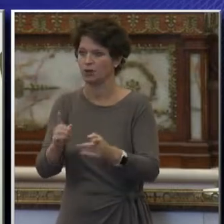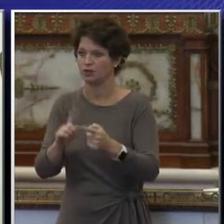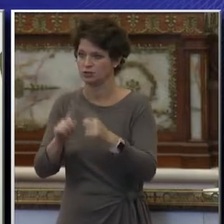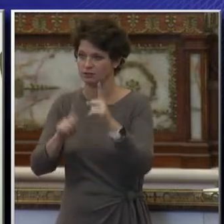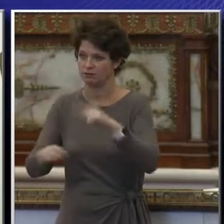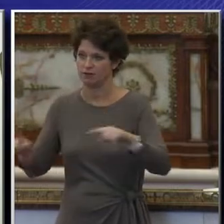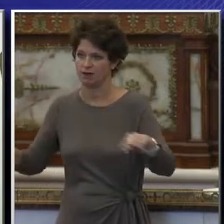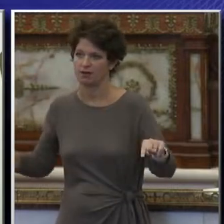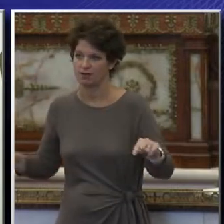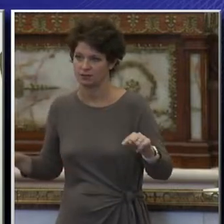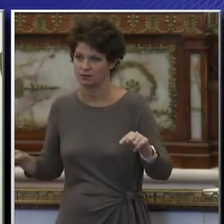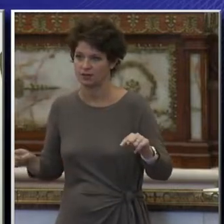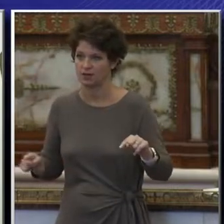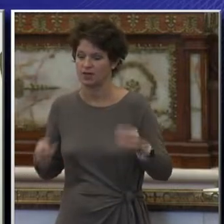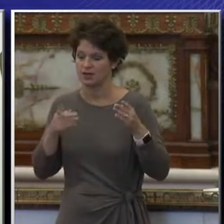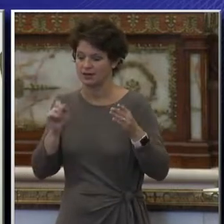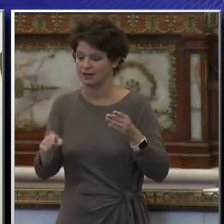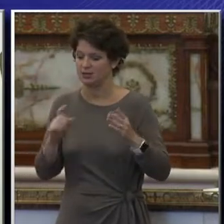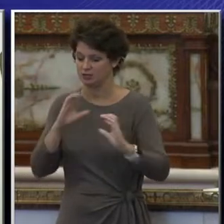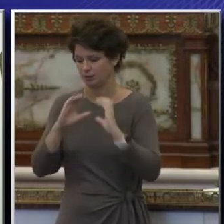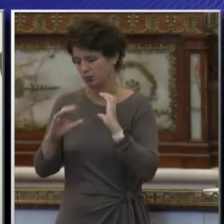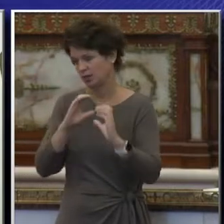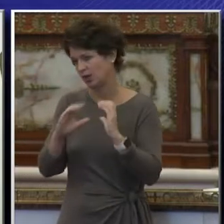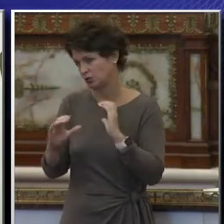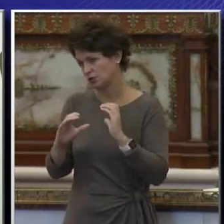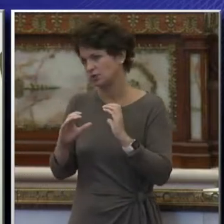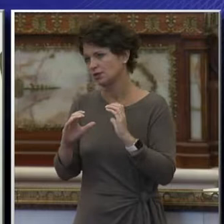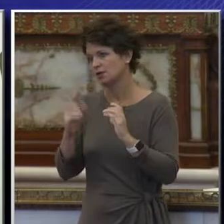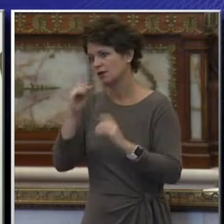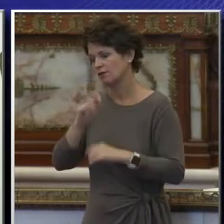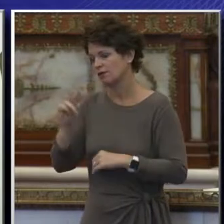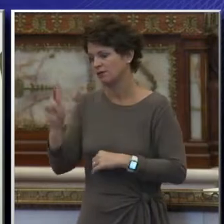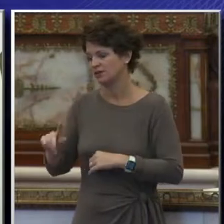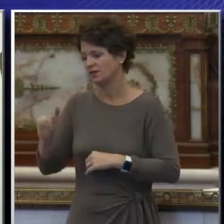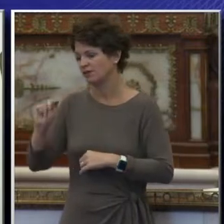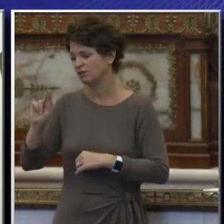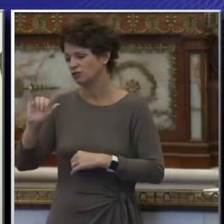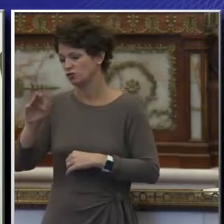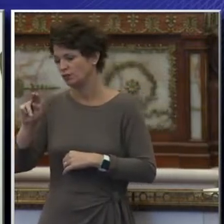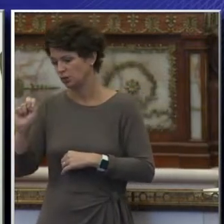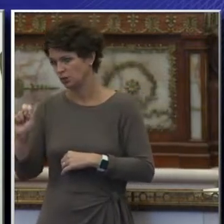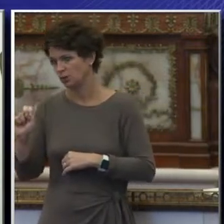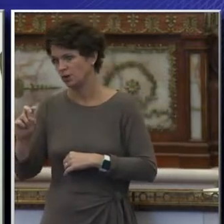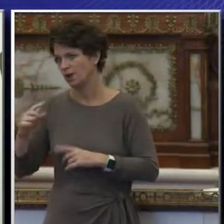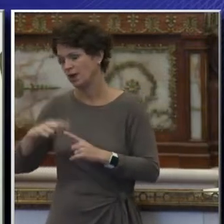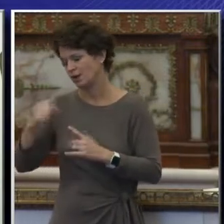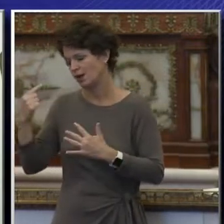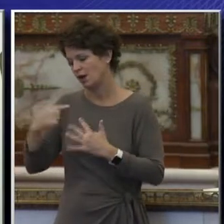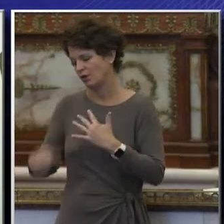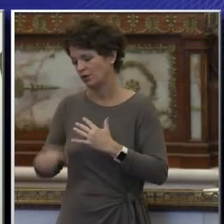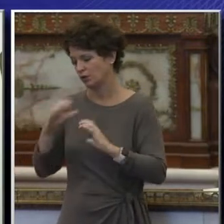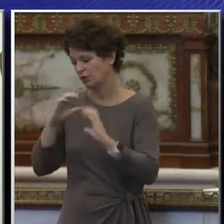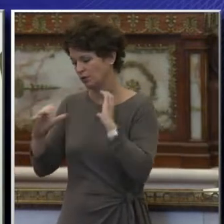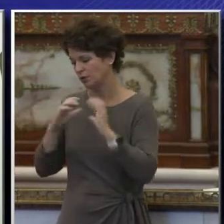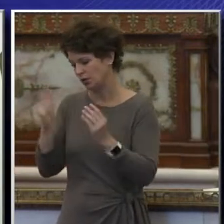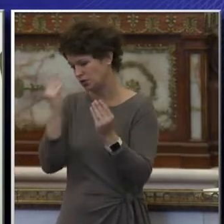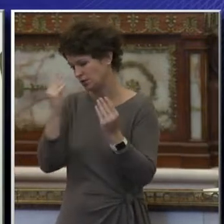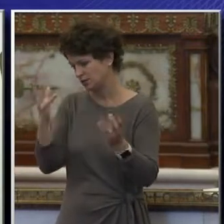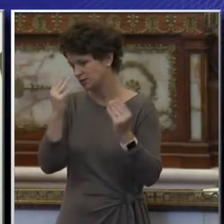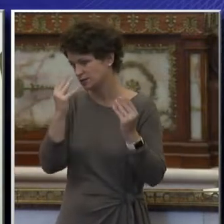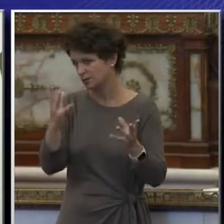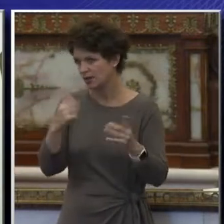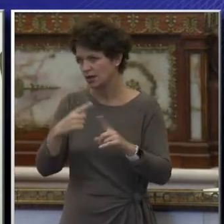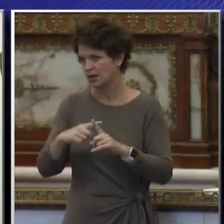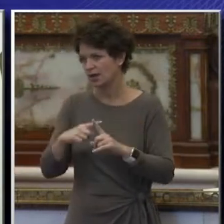various means of communication, from Philadelphia Tribune, IDEA, other communication mechanisms, as well